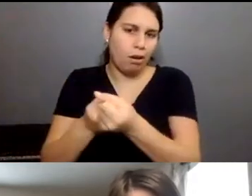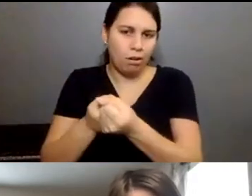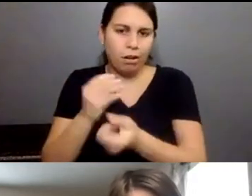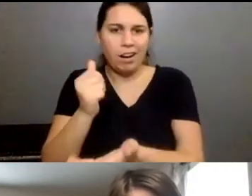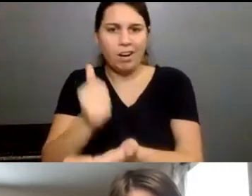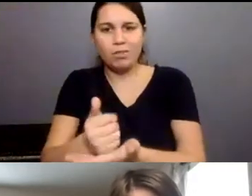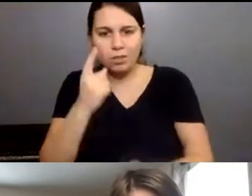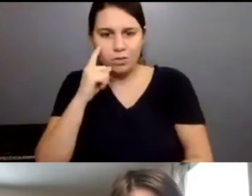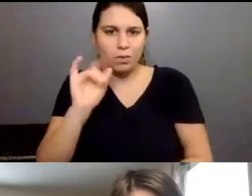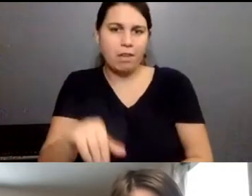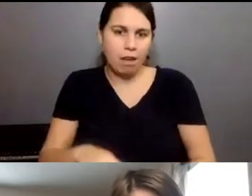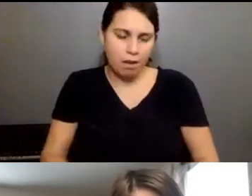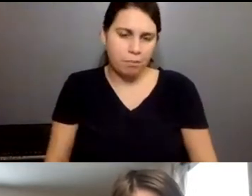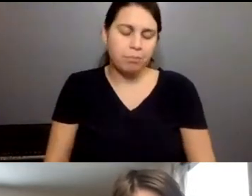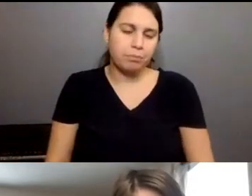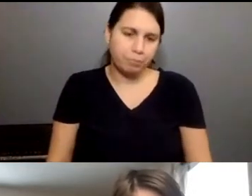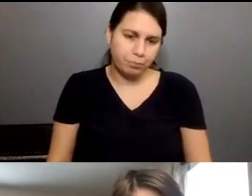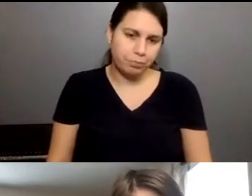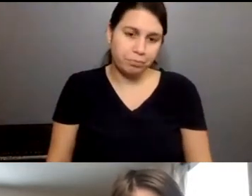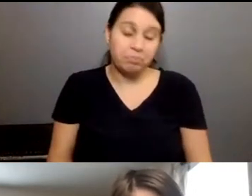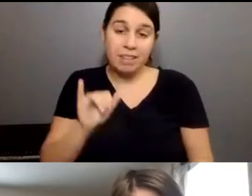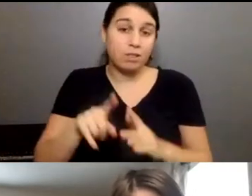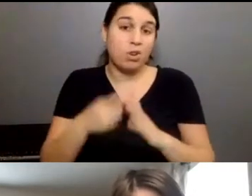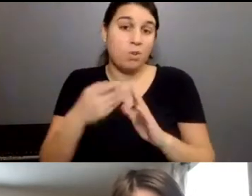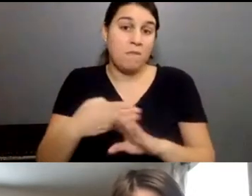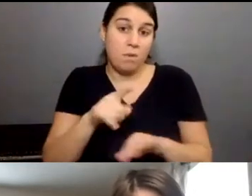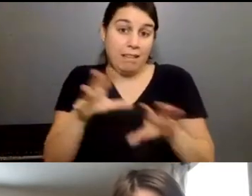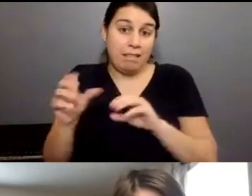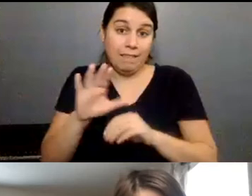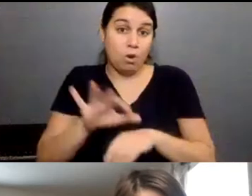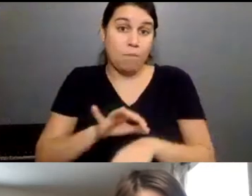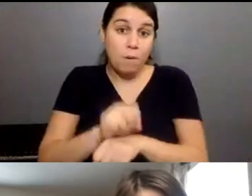interventions to start to occur before they even leave their appointment.